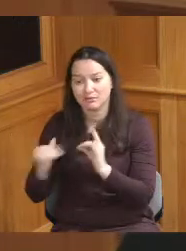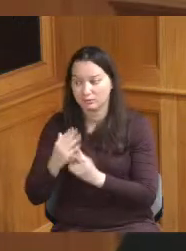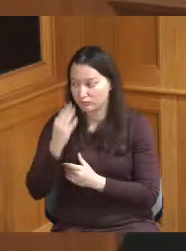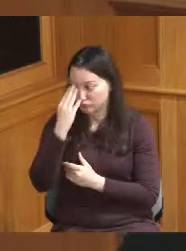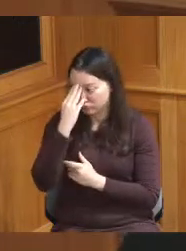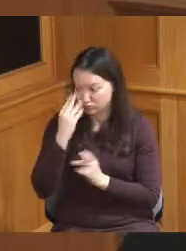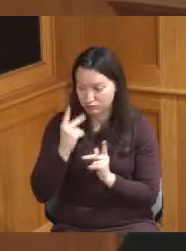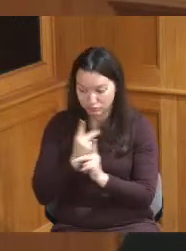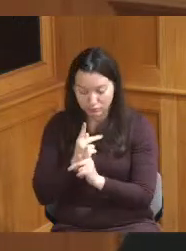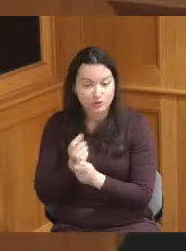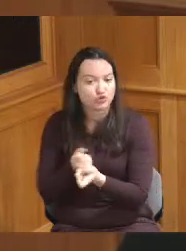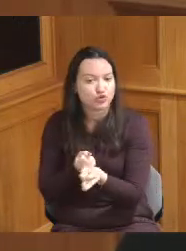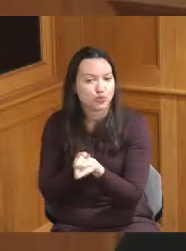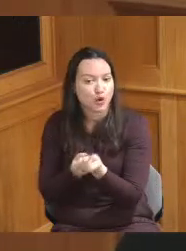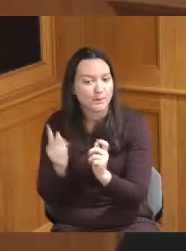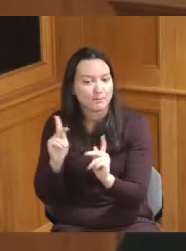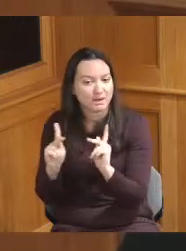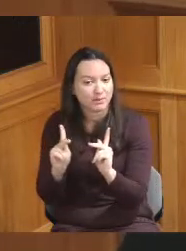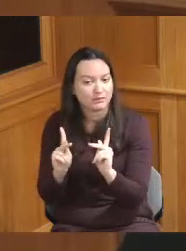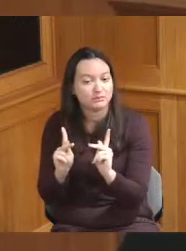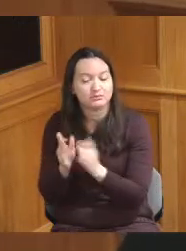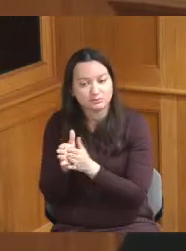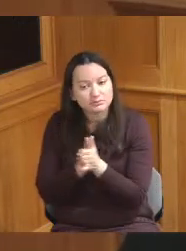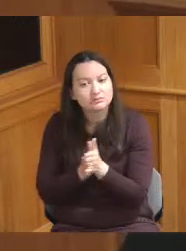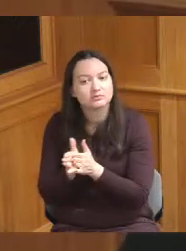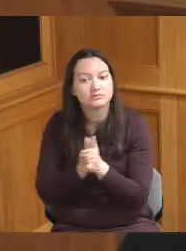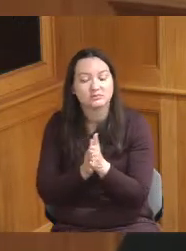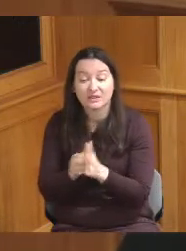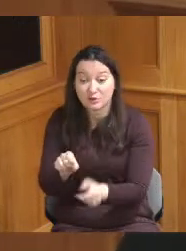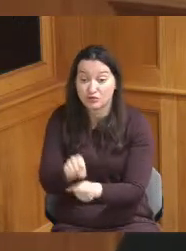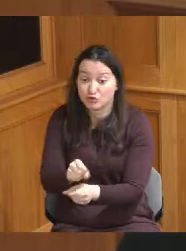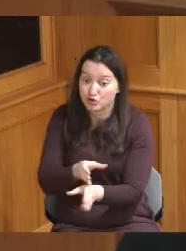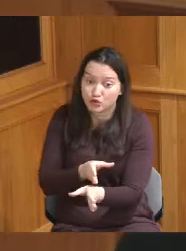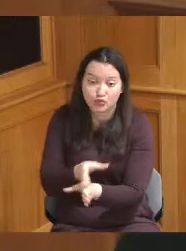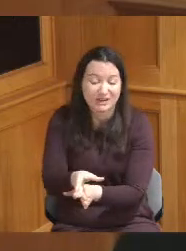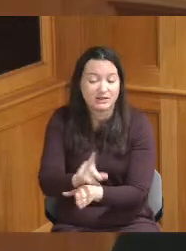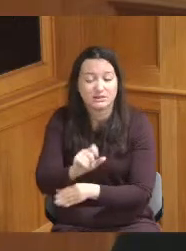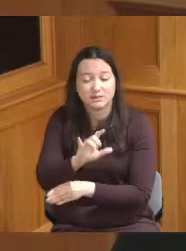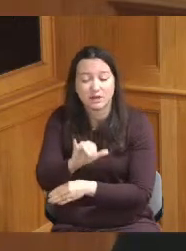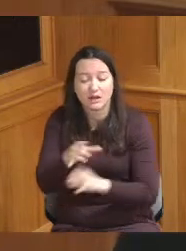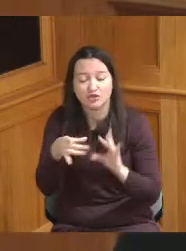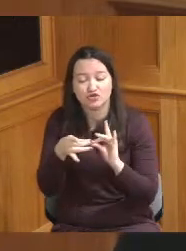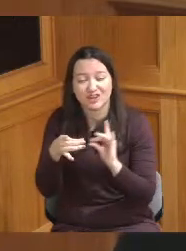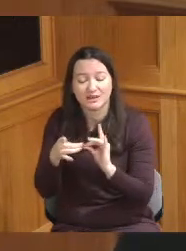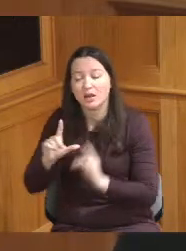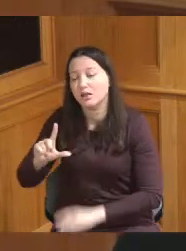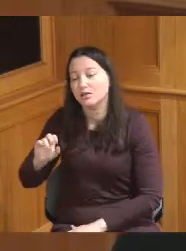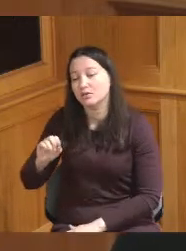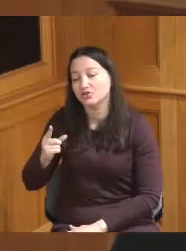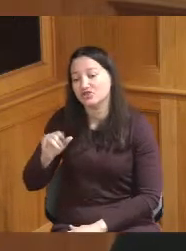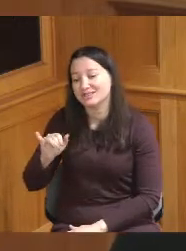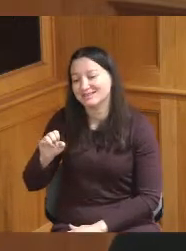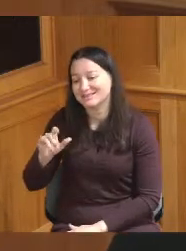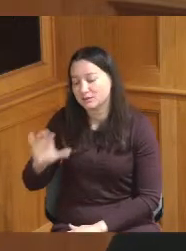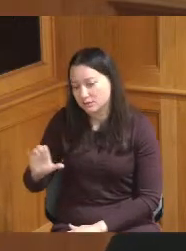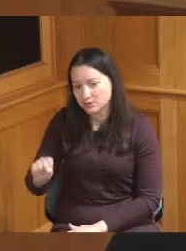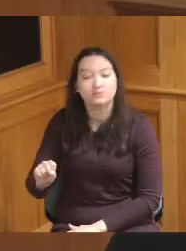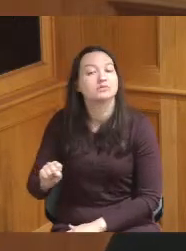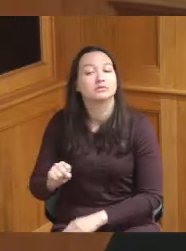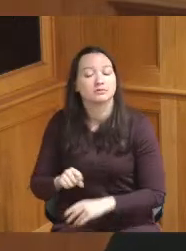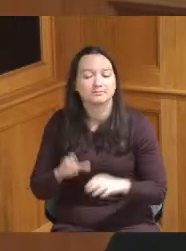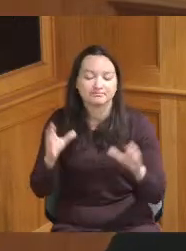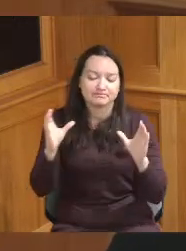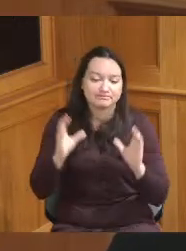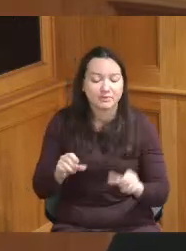awareness and support for individuals that are pursuing high demand careers in supply chain and logistics. And then of course we have our